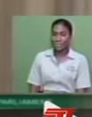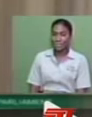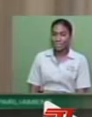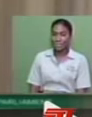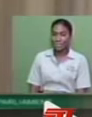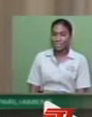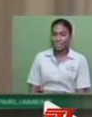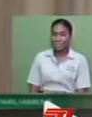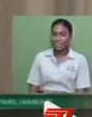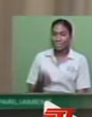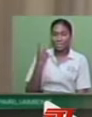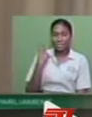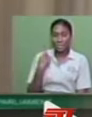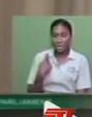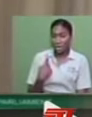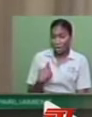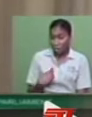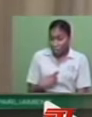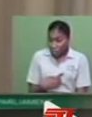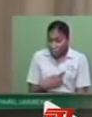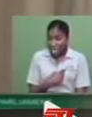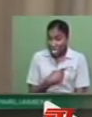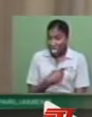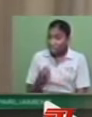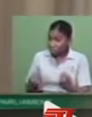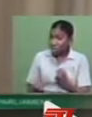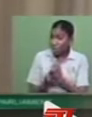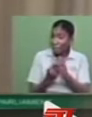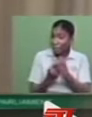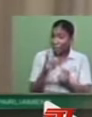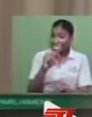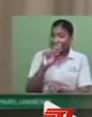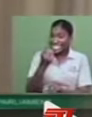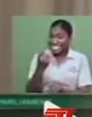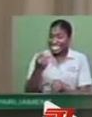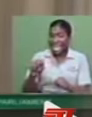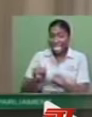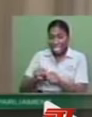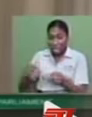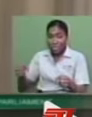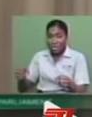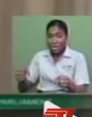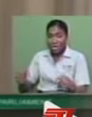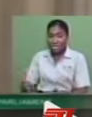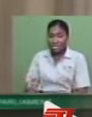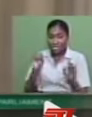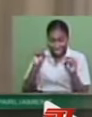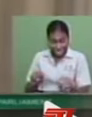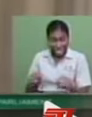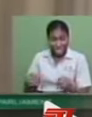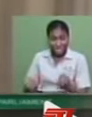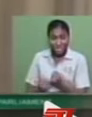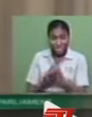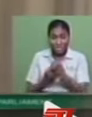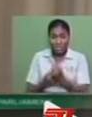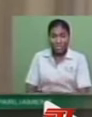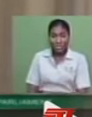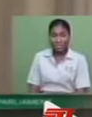are not against tax breaks, which benefit all of the citizens, even the Minister of Finance. After all, he is a citizen of the